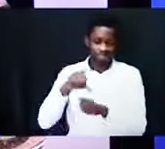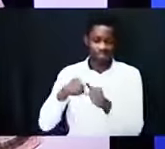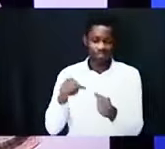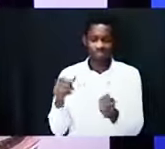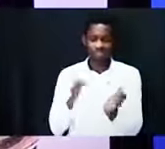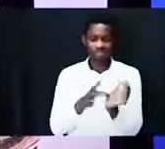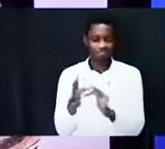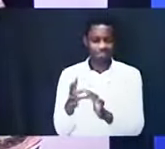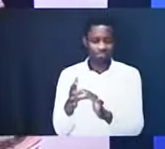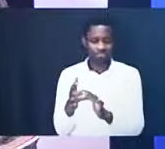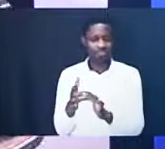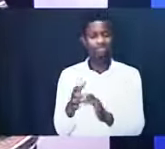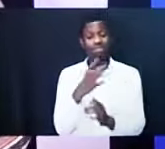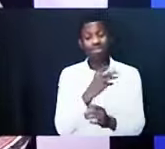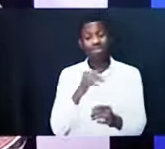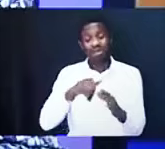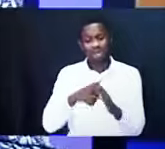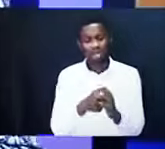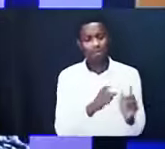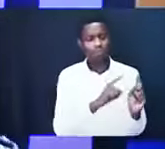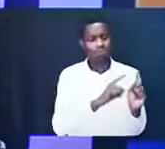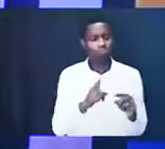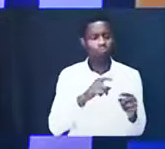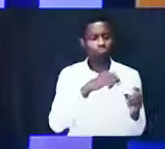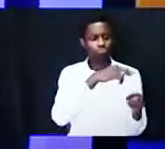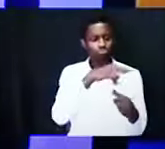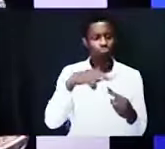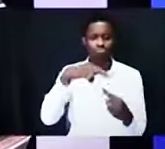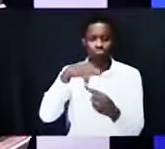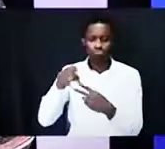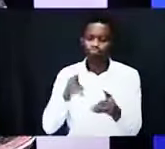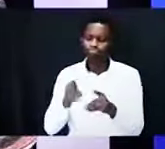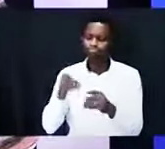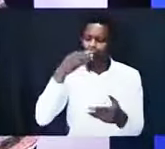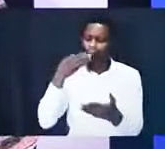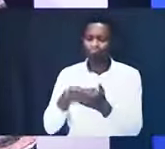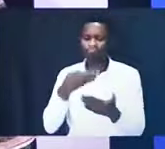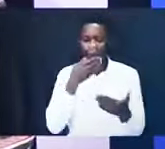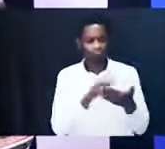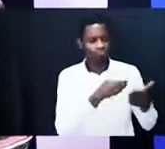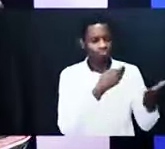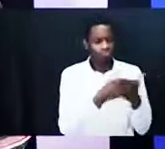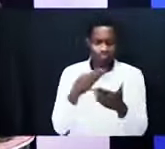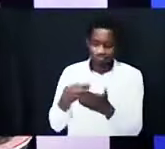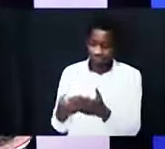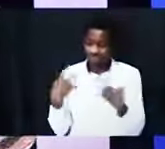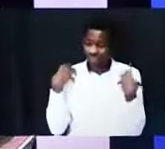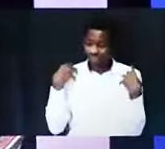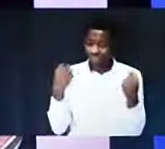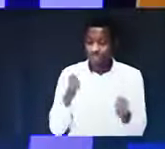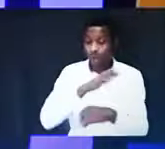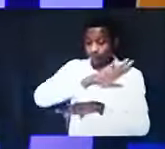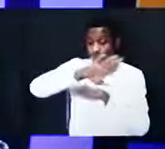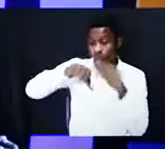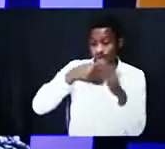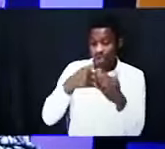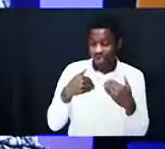he went around doing good, healing all who were under the power of the